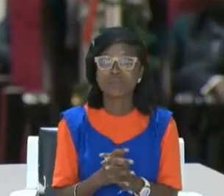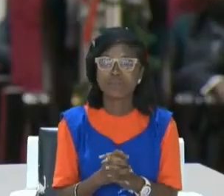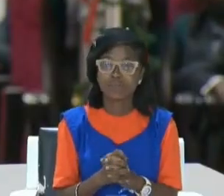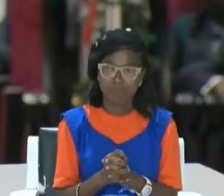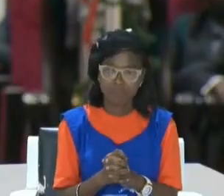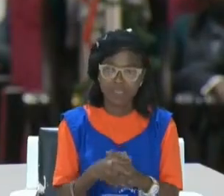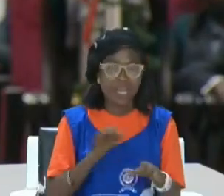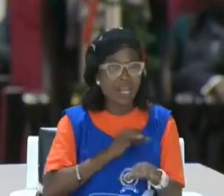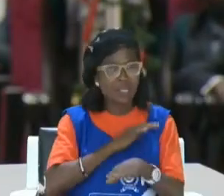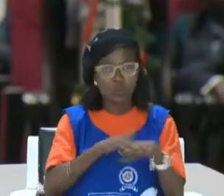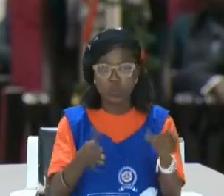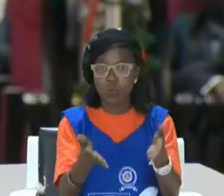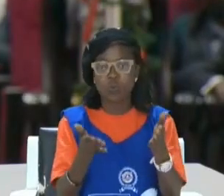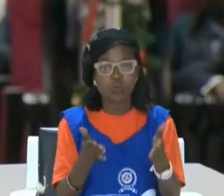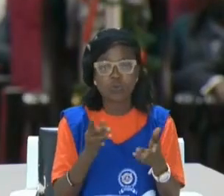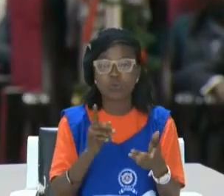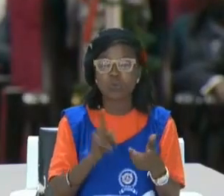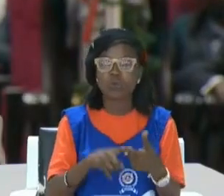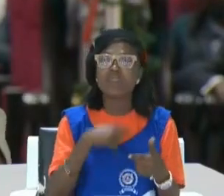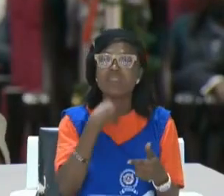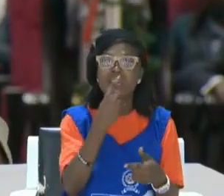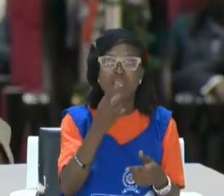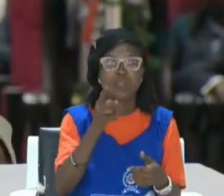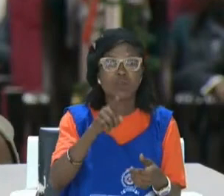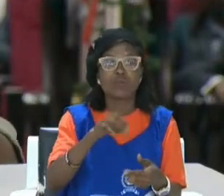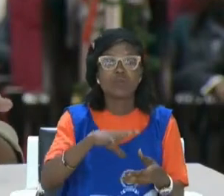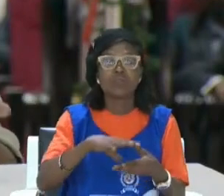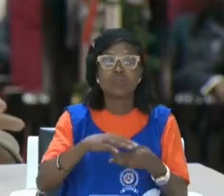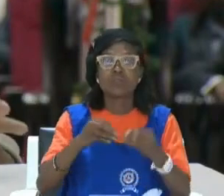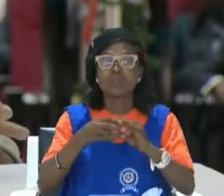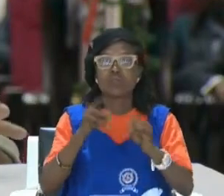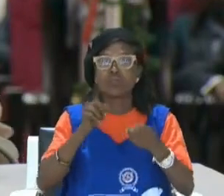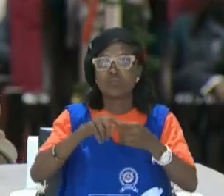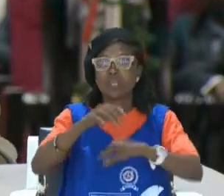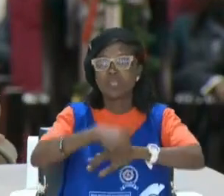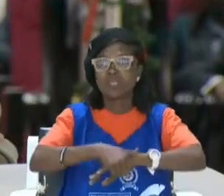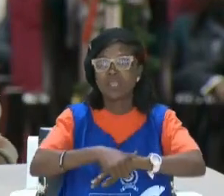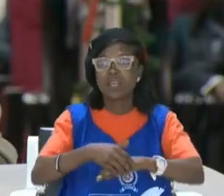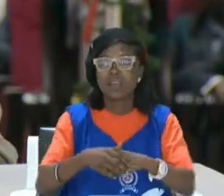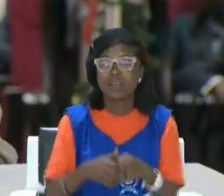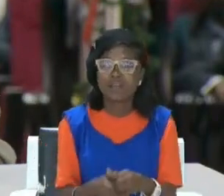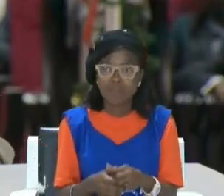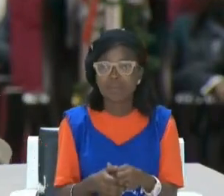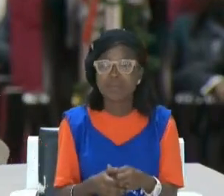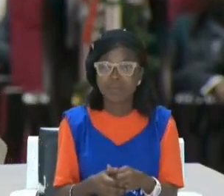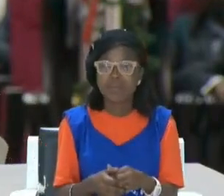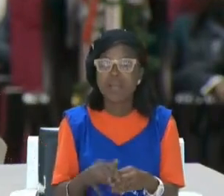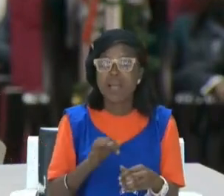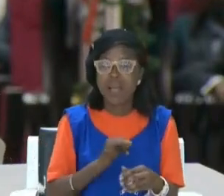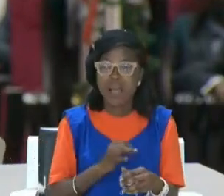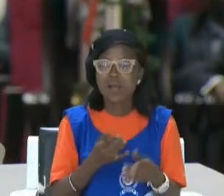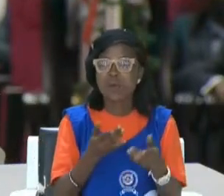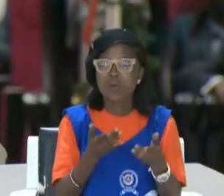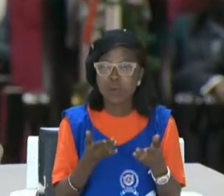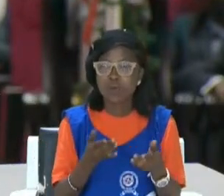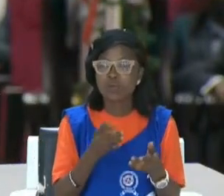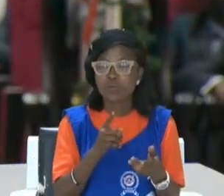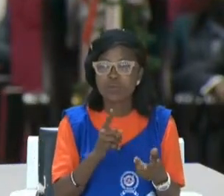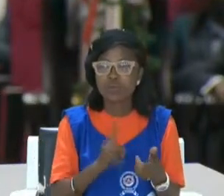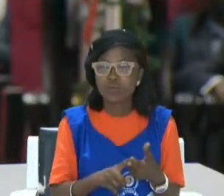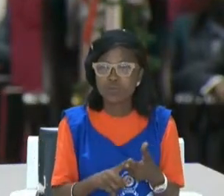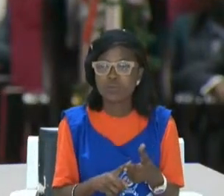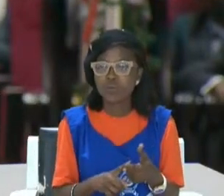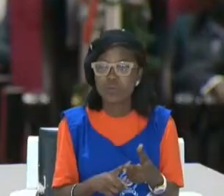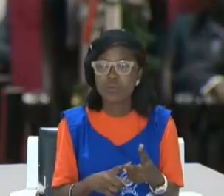I don't want to tell stories tonight because, like I said, I want you to be ministered to, hands laid on you